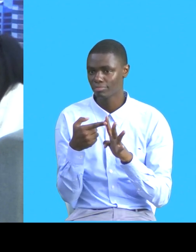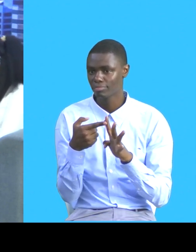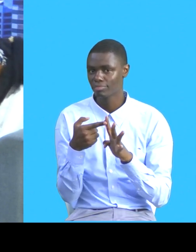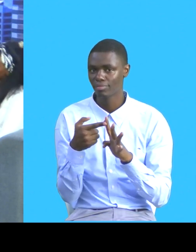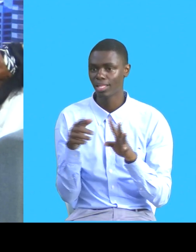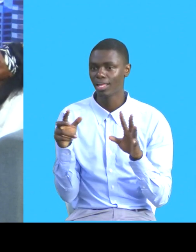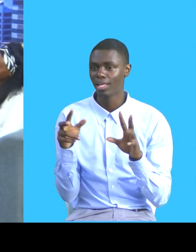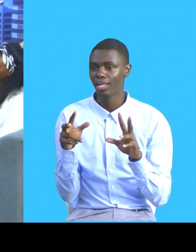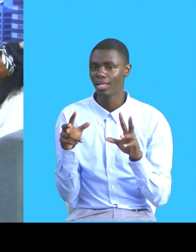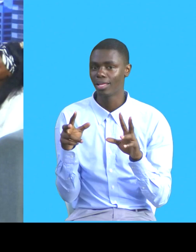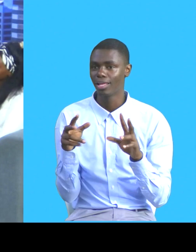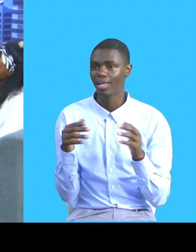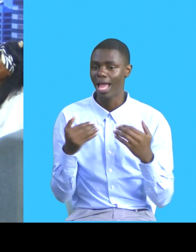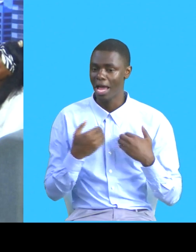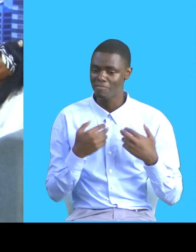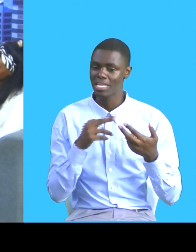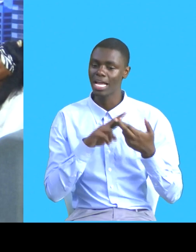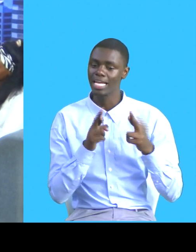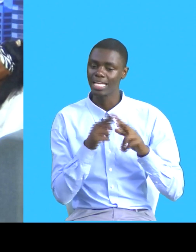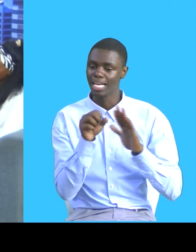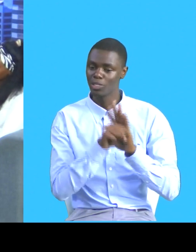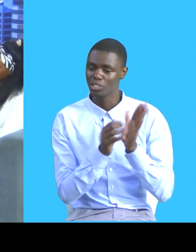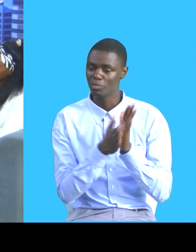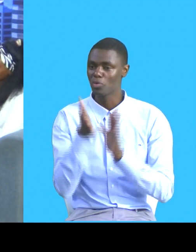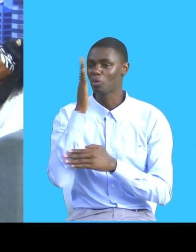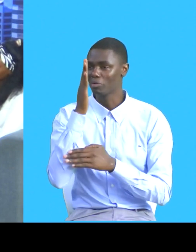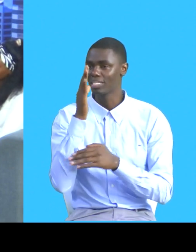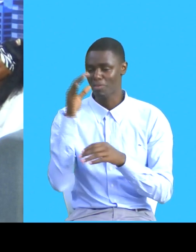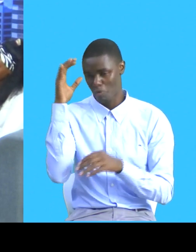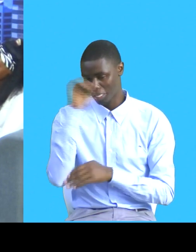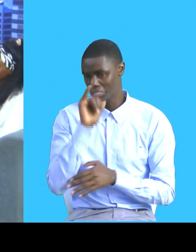not being having a relationship with God.